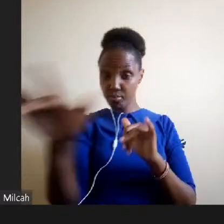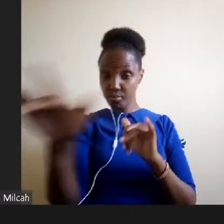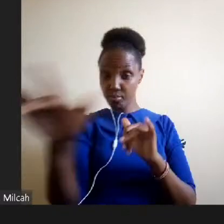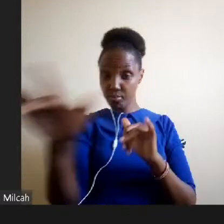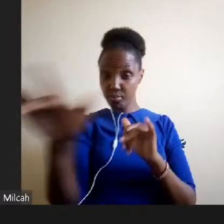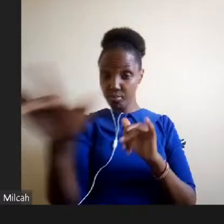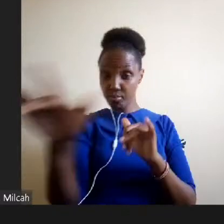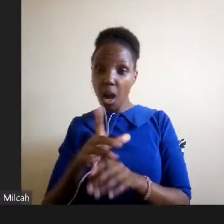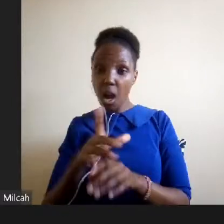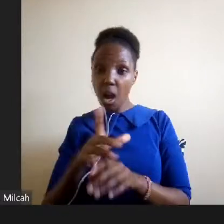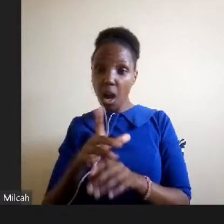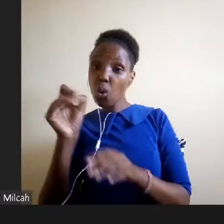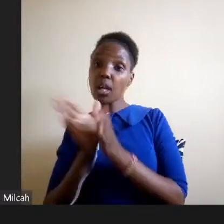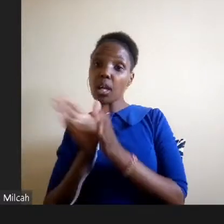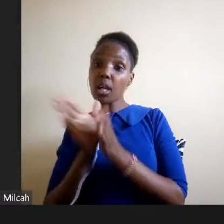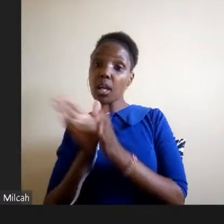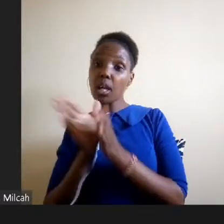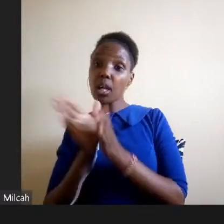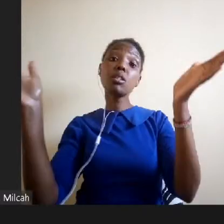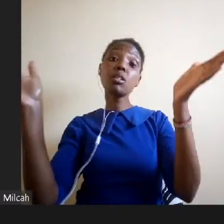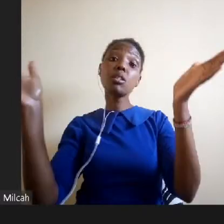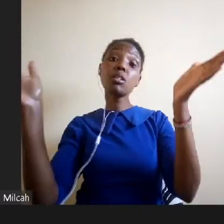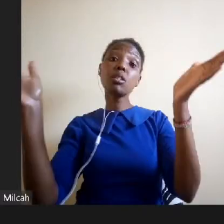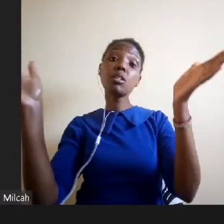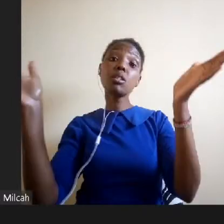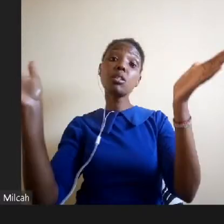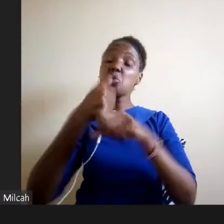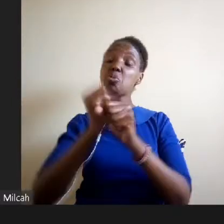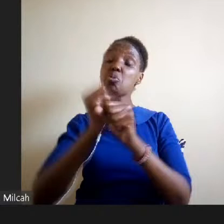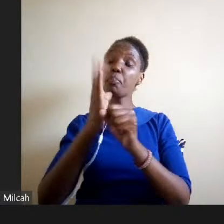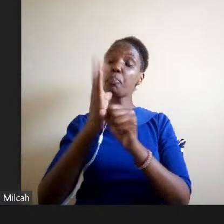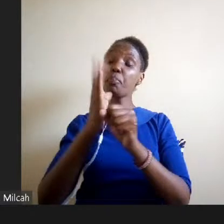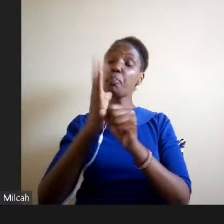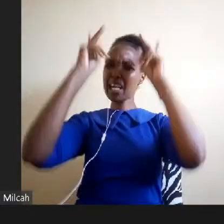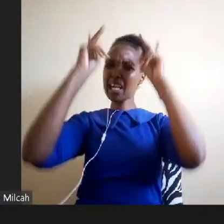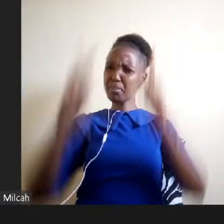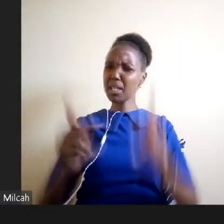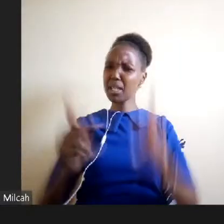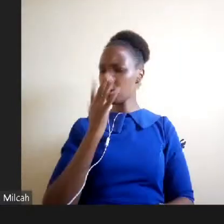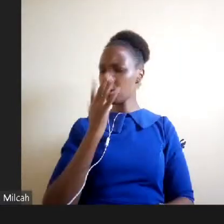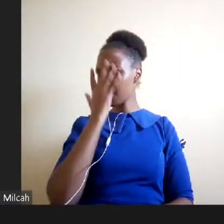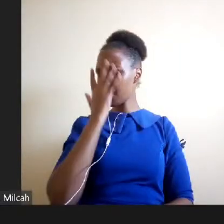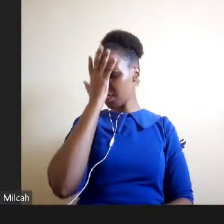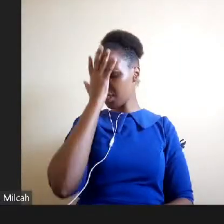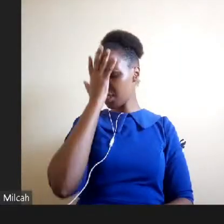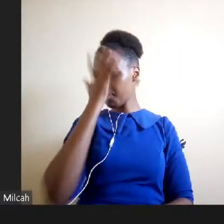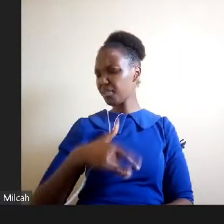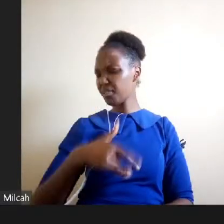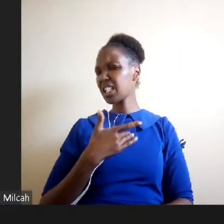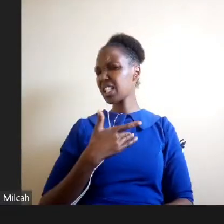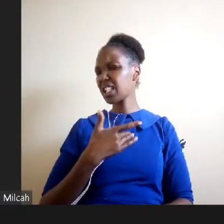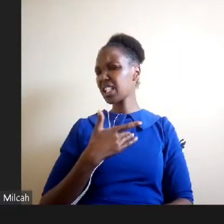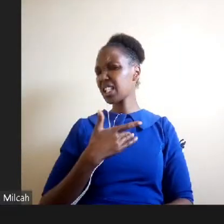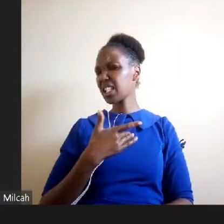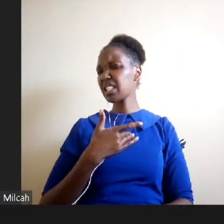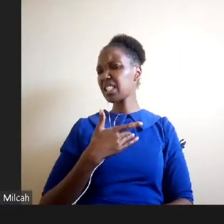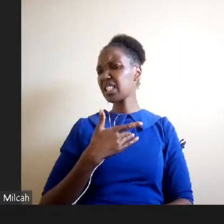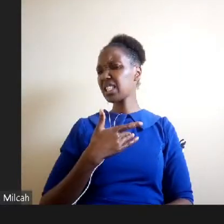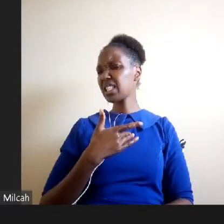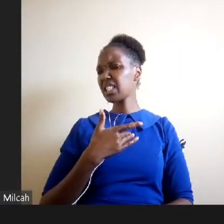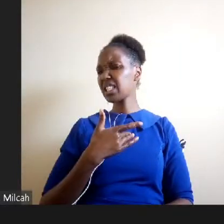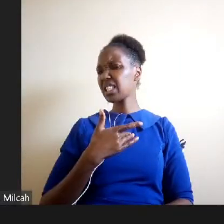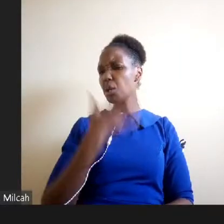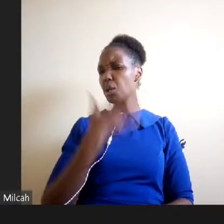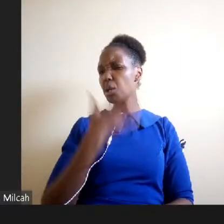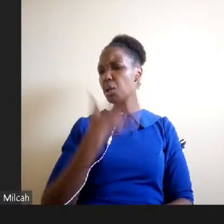is publicly shaming a person from having a private conversation to embarrassing them on